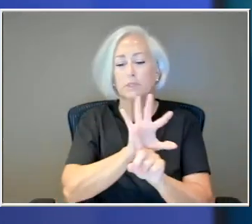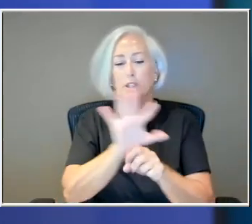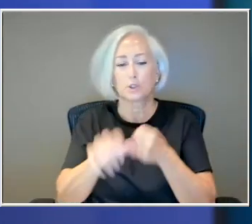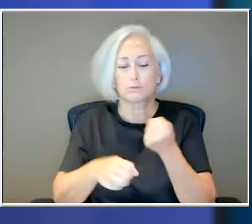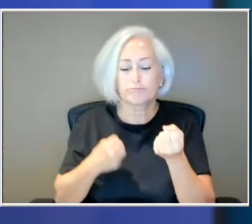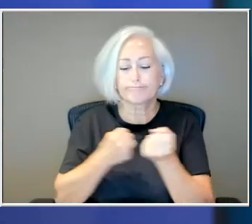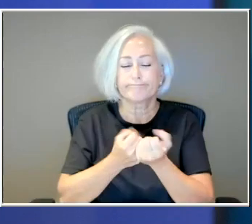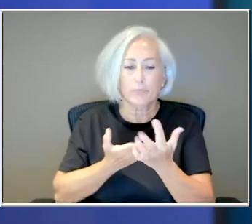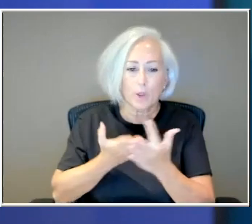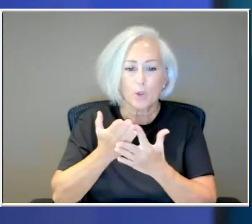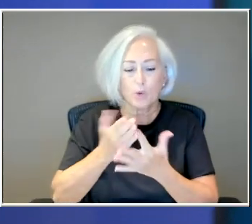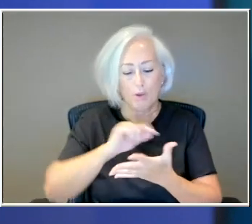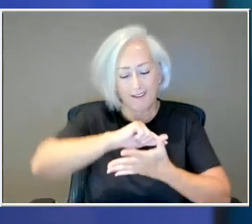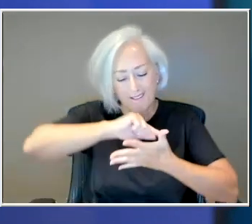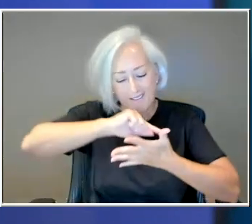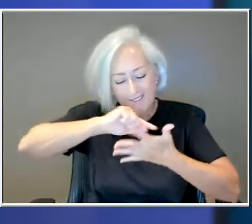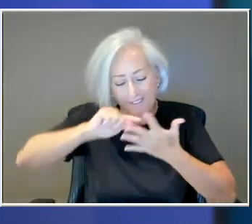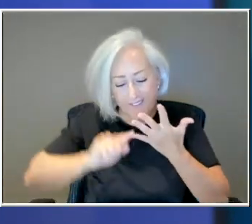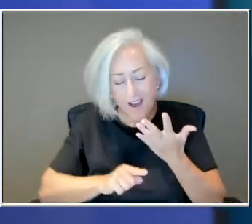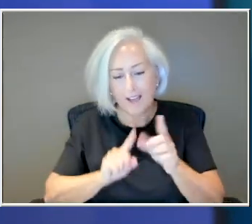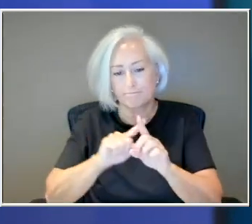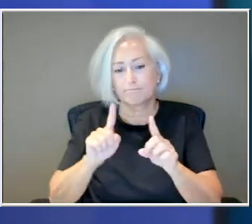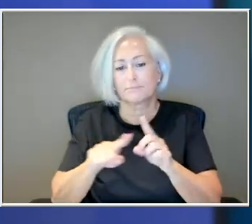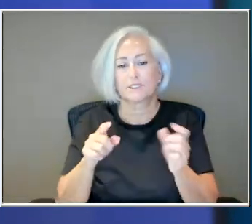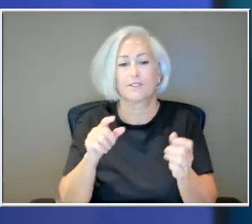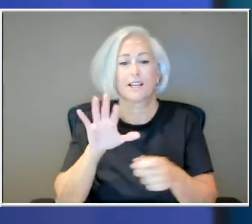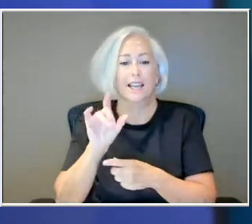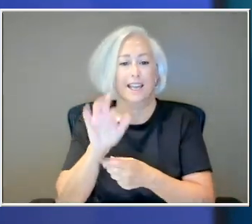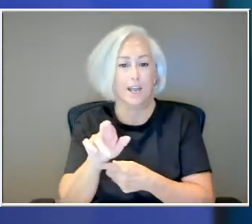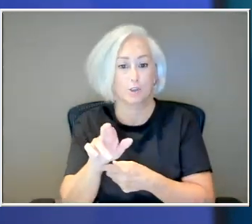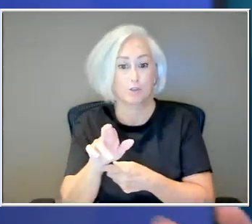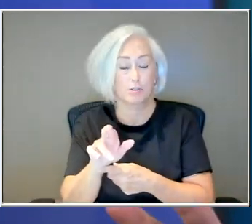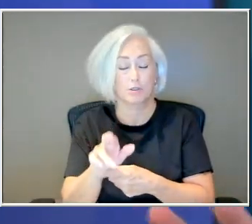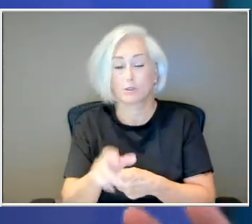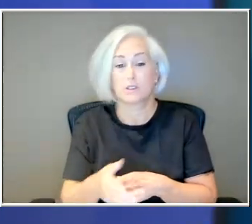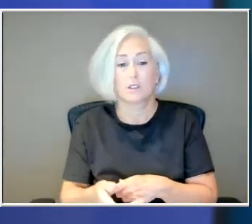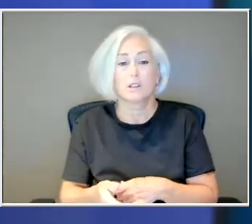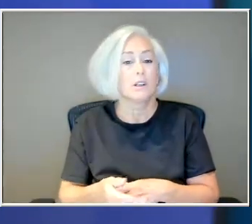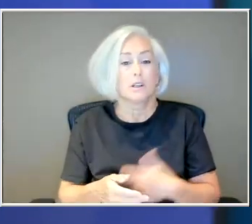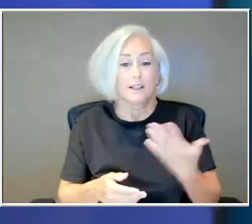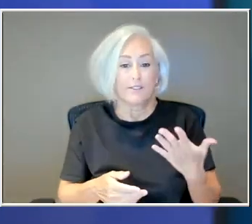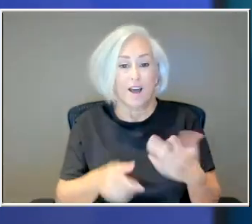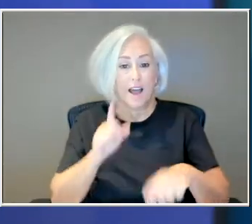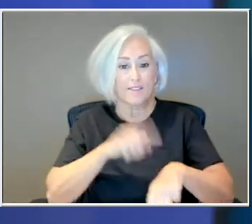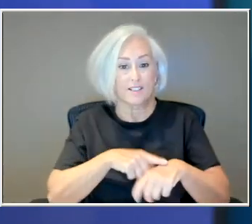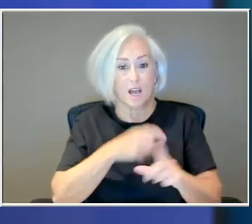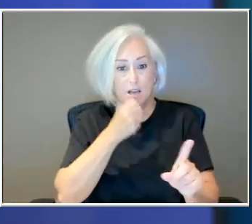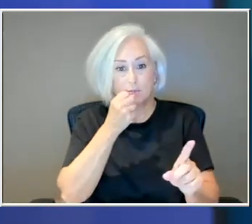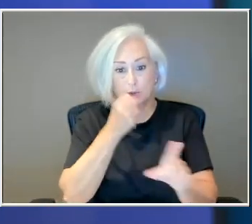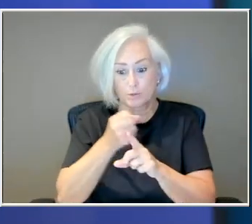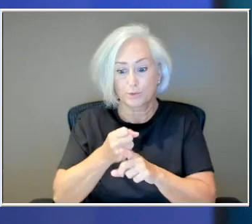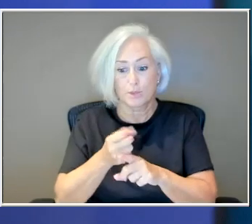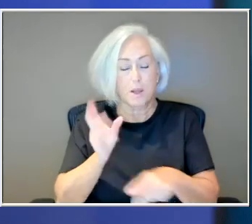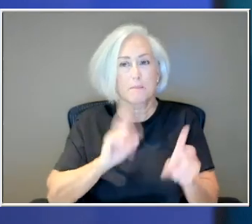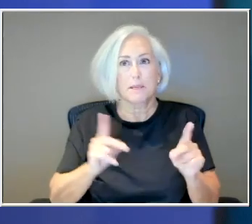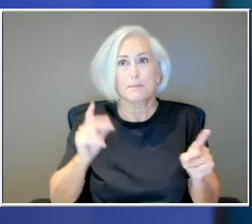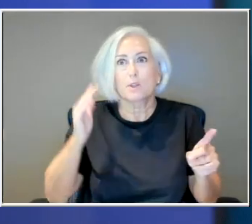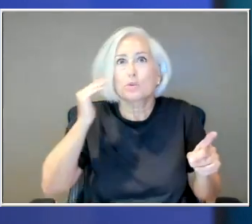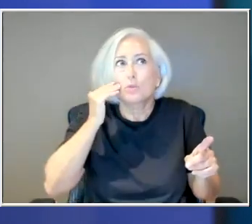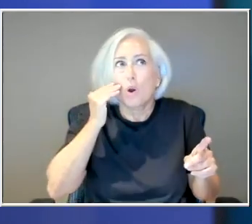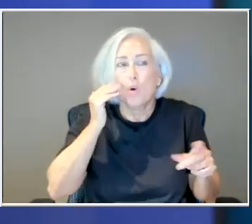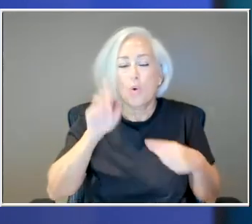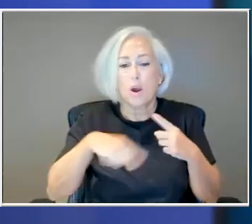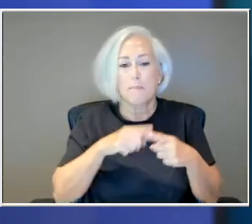And, when you've had it that many times, you're pretty highlighted. People know so much about you. But I walked